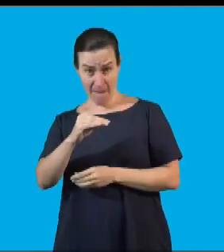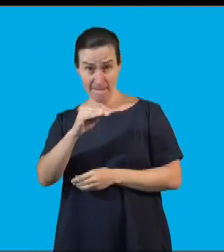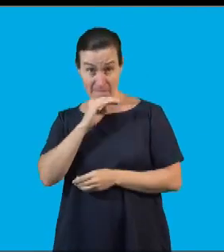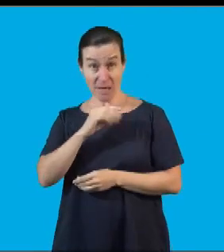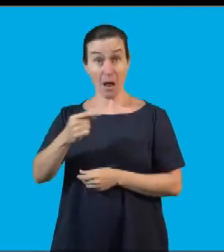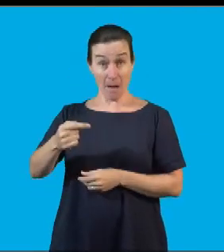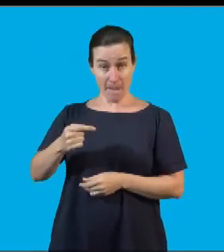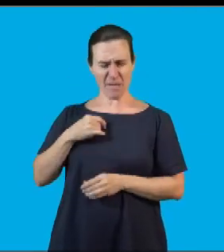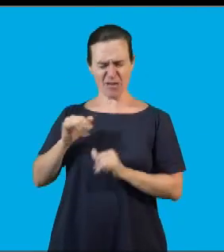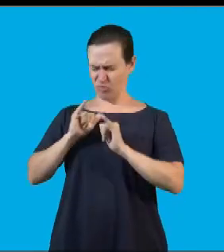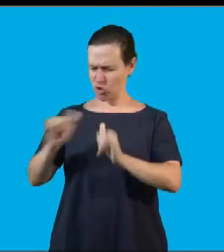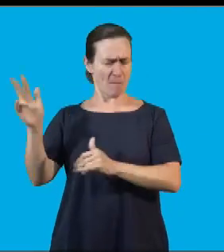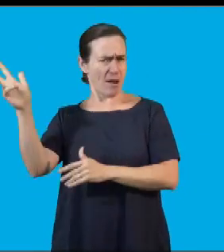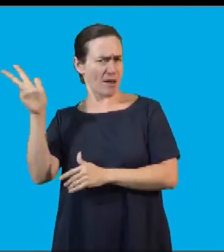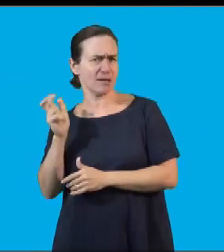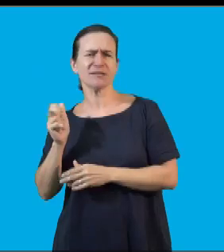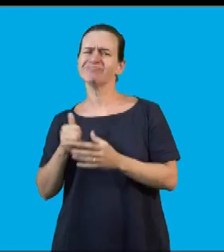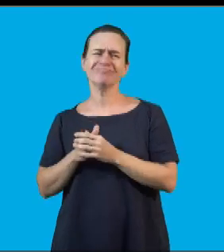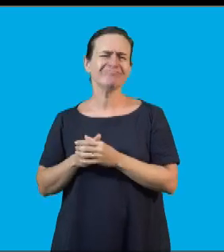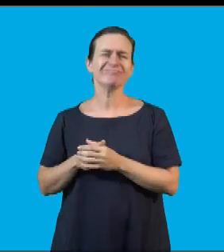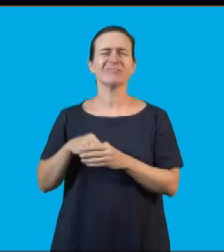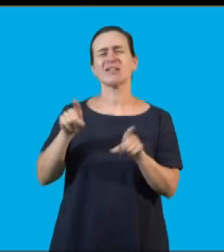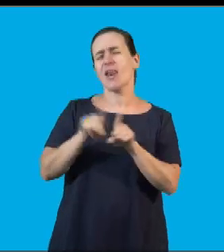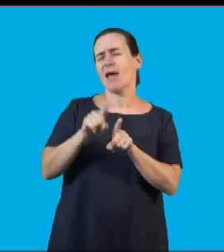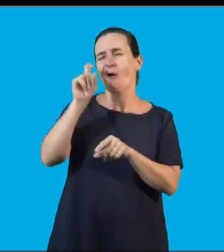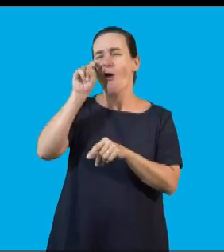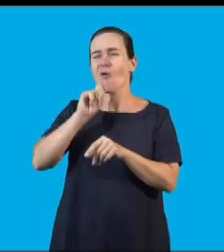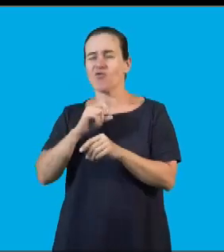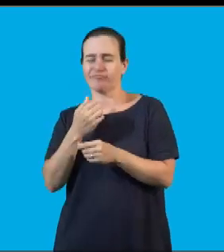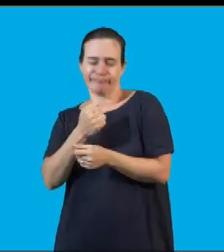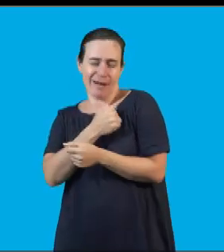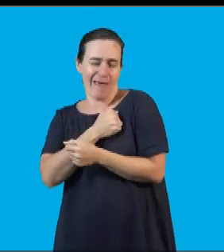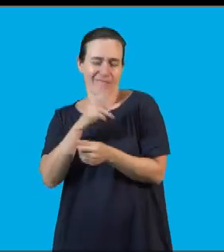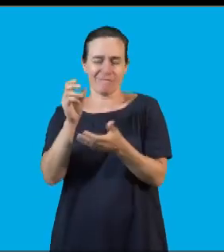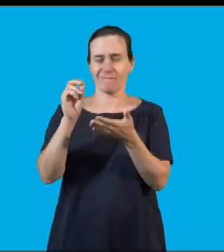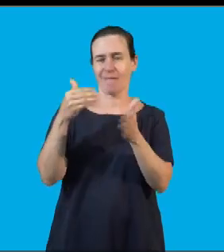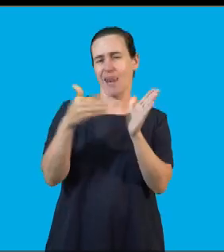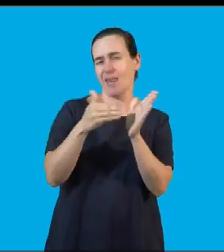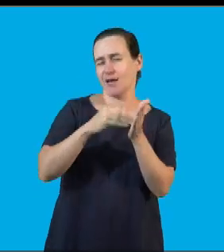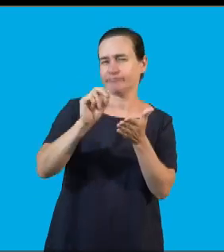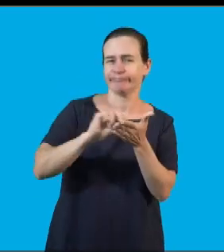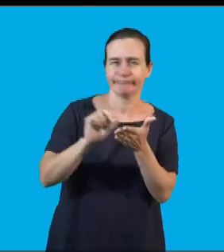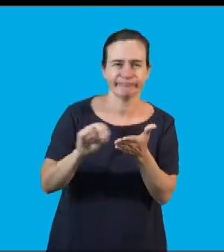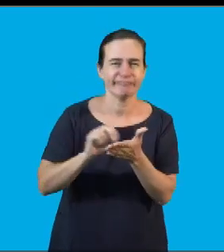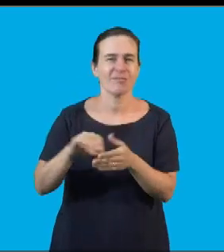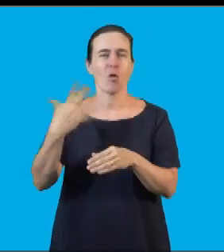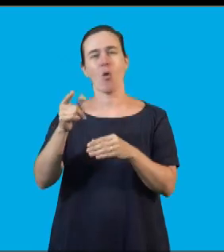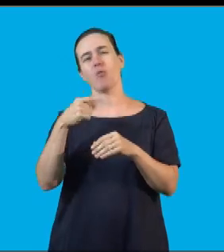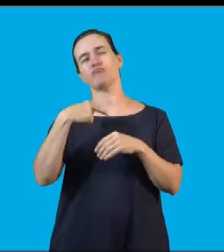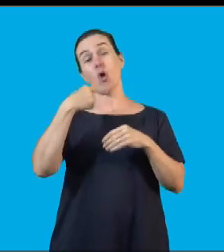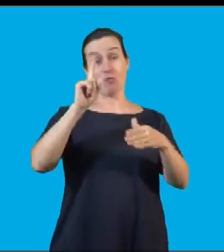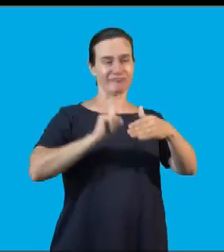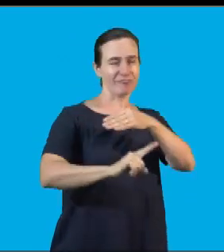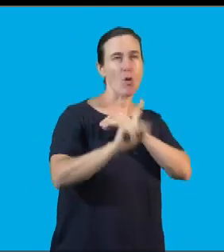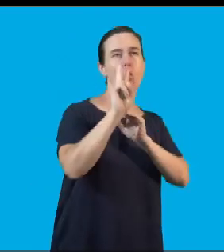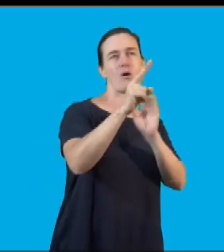completely, that, like vinyl, handwritten love letters and cinema in the age of television, it will live on for